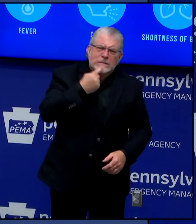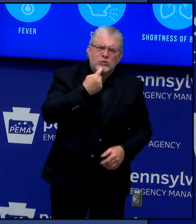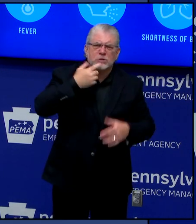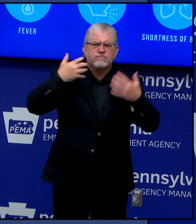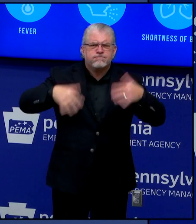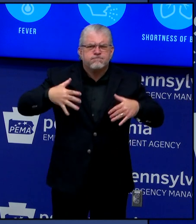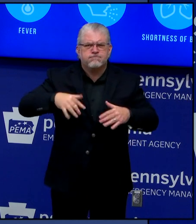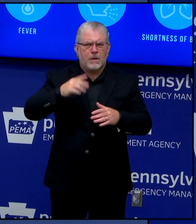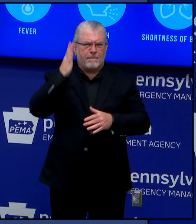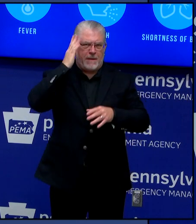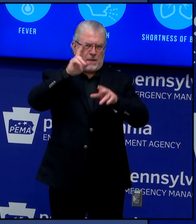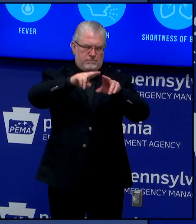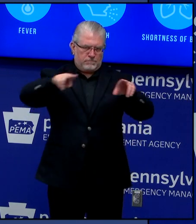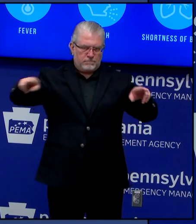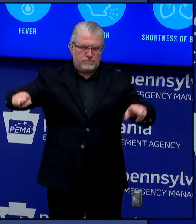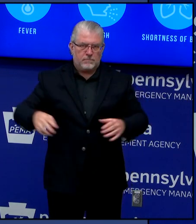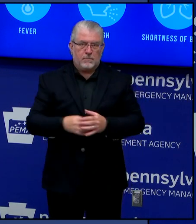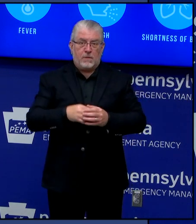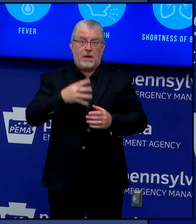available.